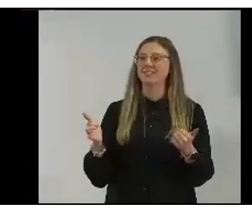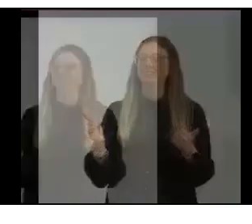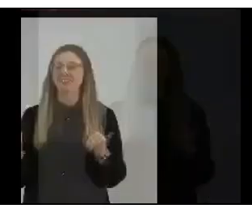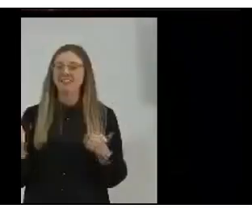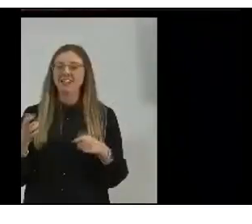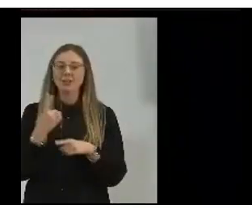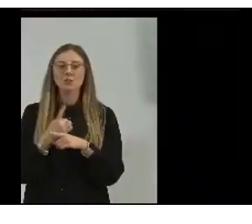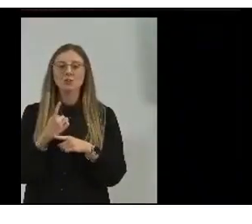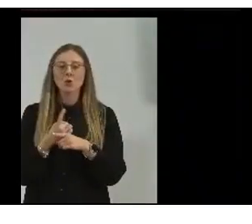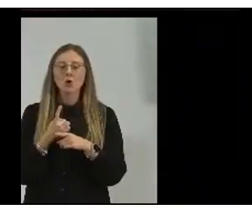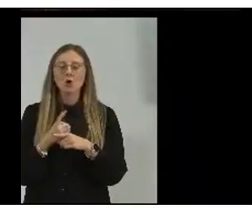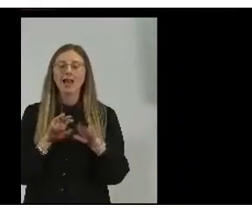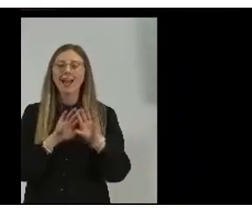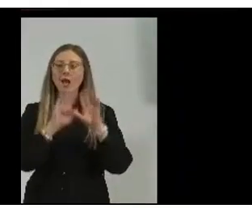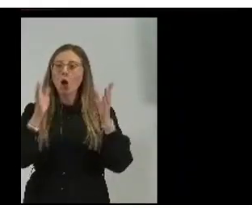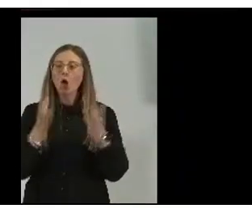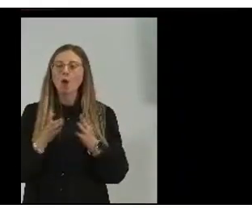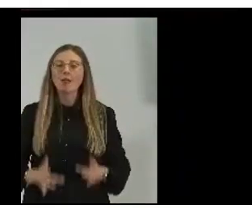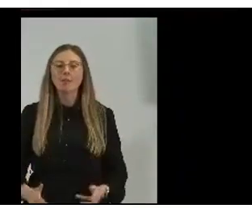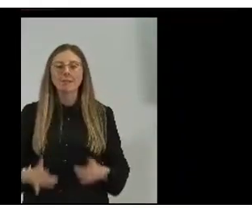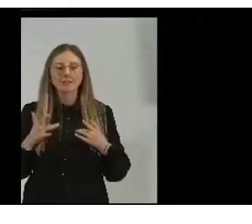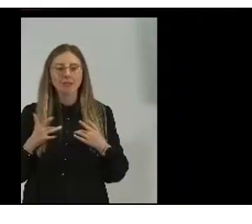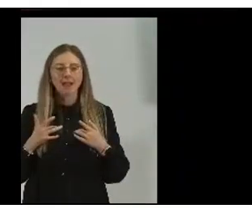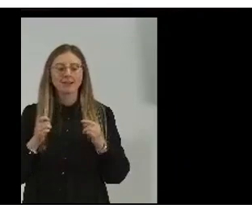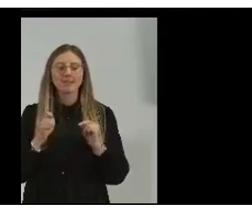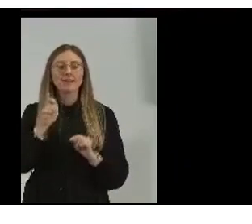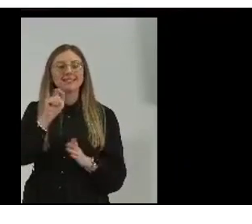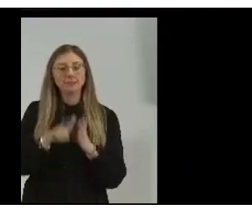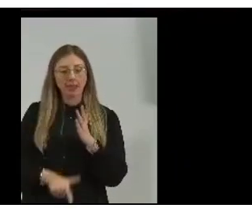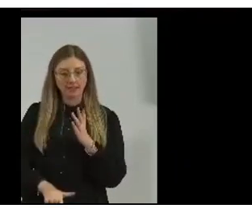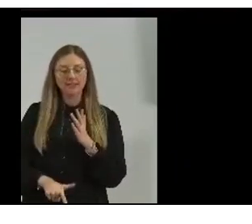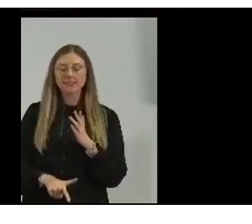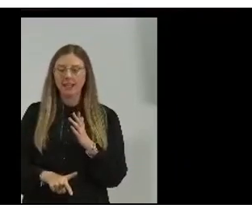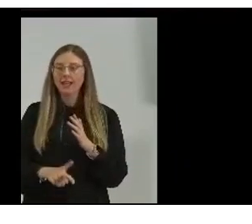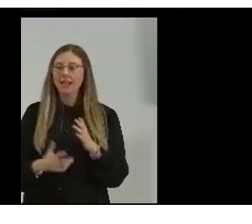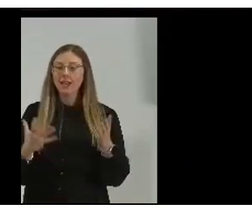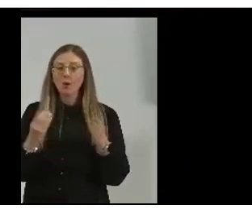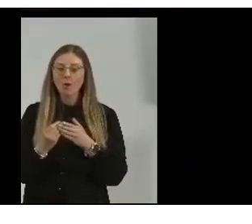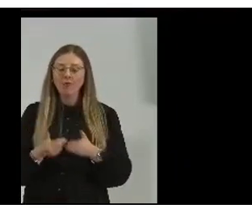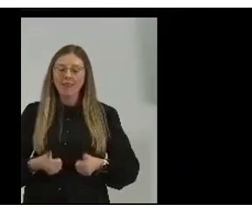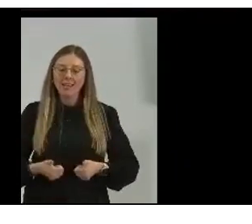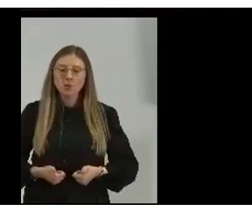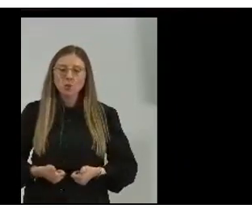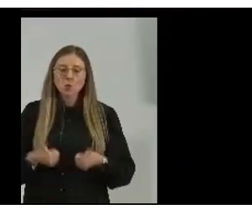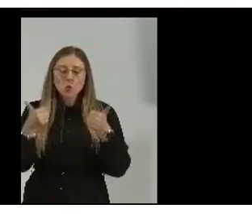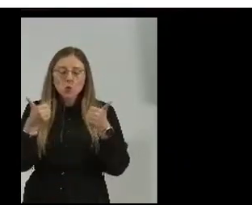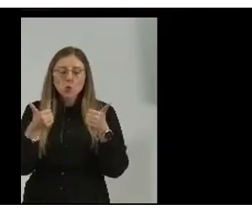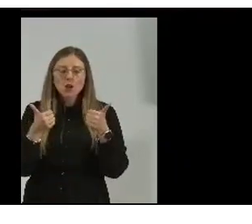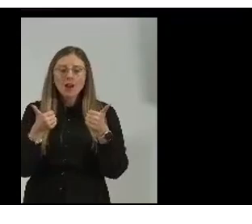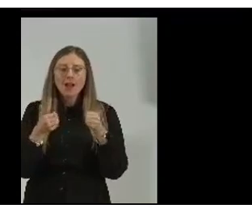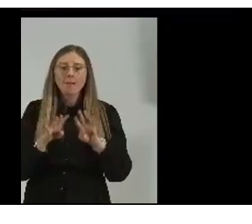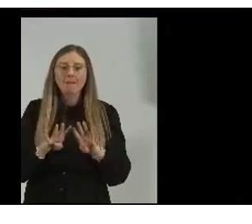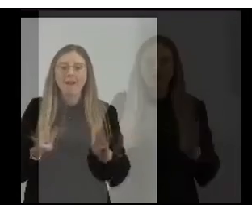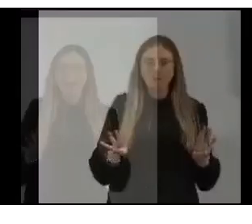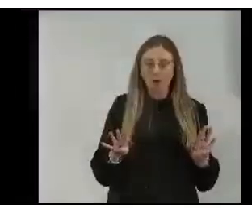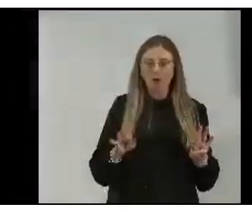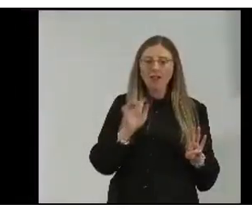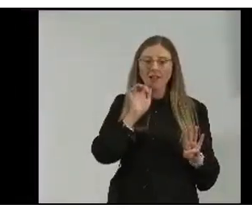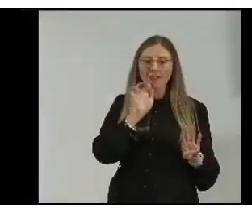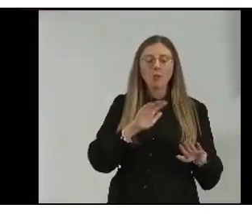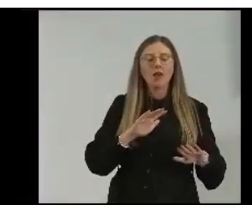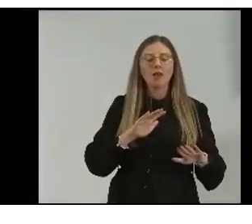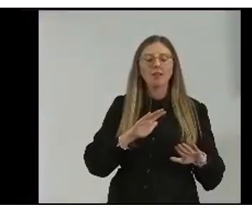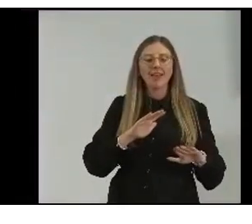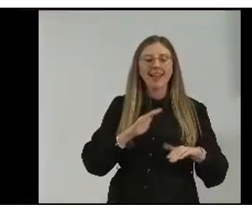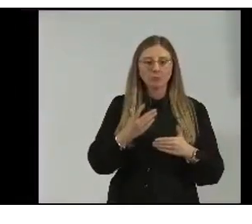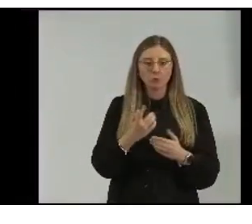Yeah, we're going to be talking about a global perspective on disability with this brilliant panel, who I will ask to introduce themselves. I